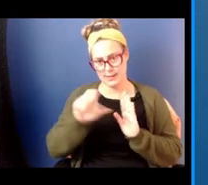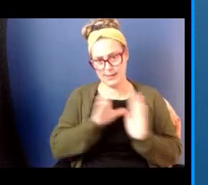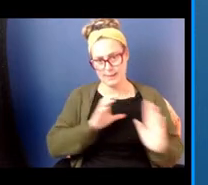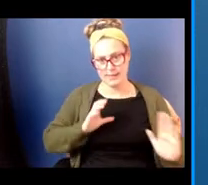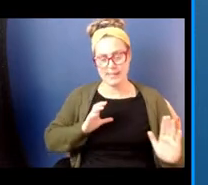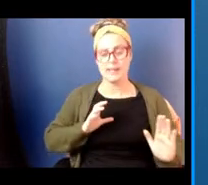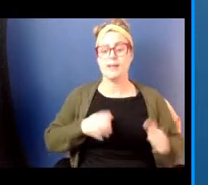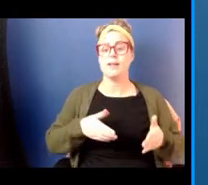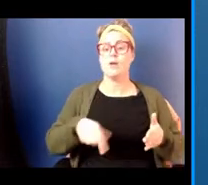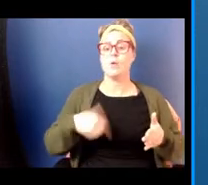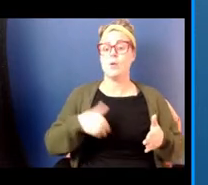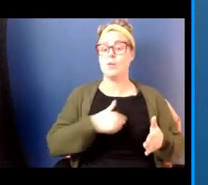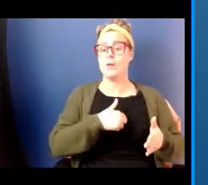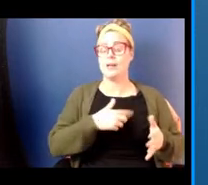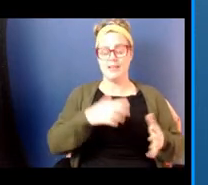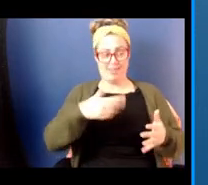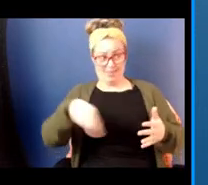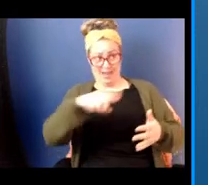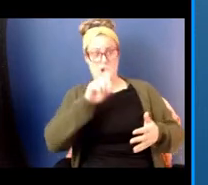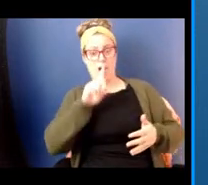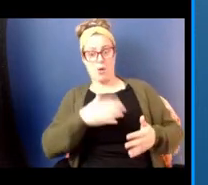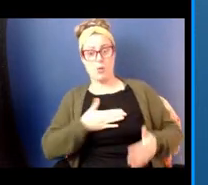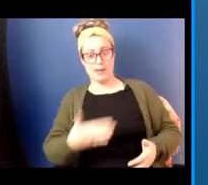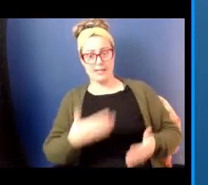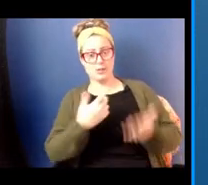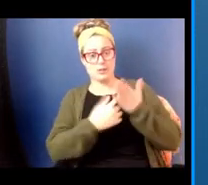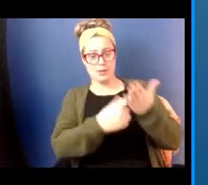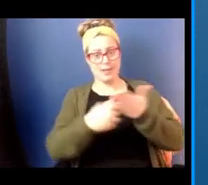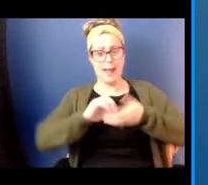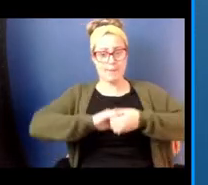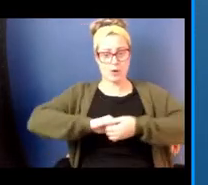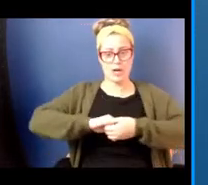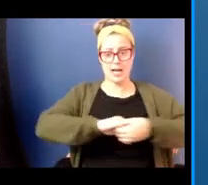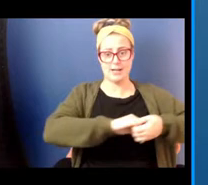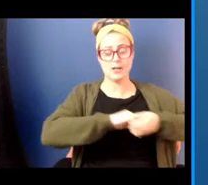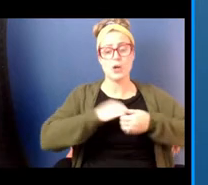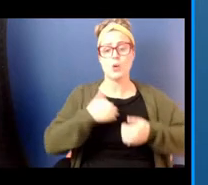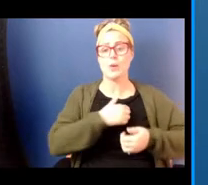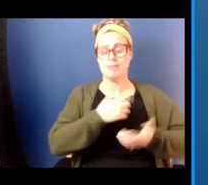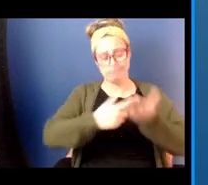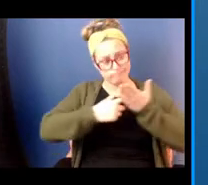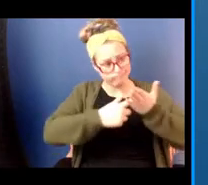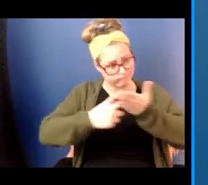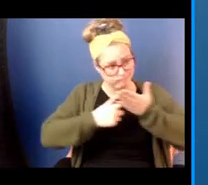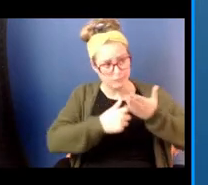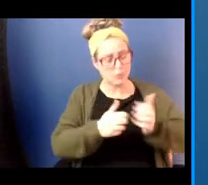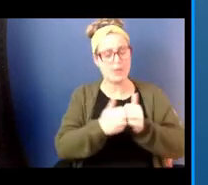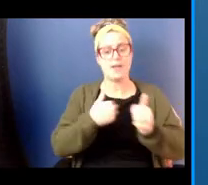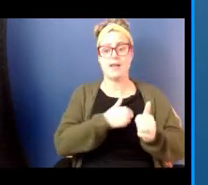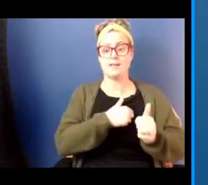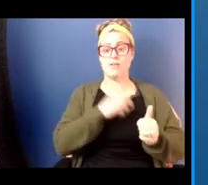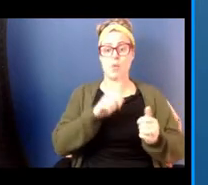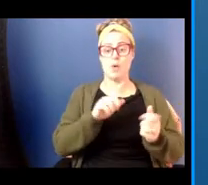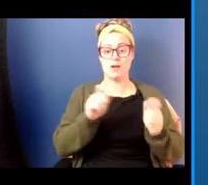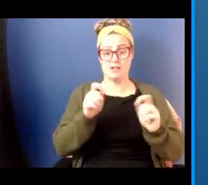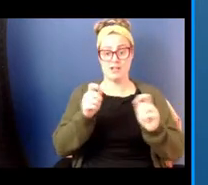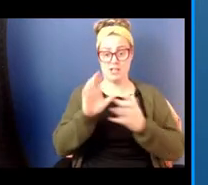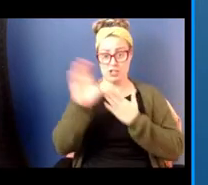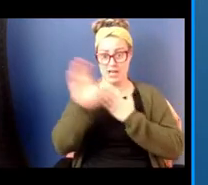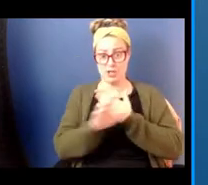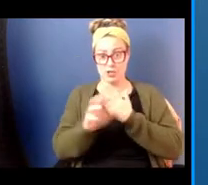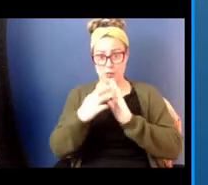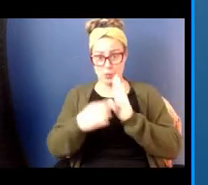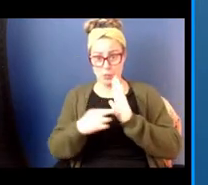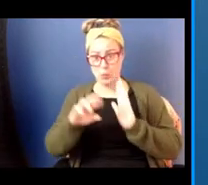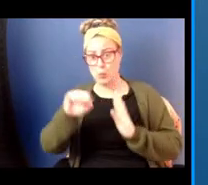us on changes in the in the calendar and the rules uh we were rejected this time in any event